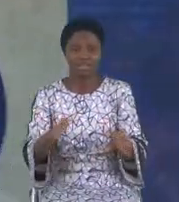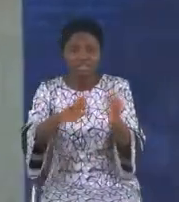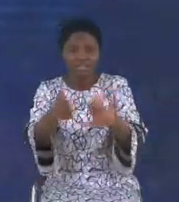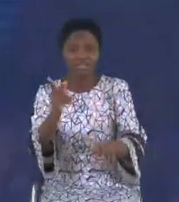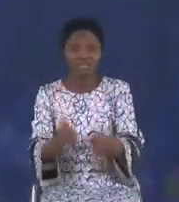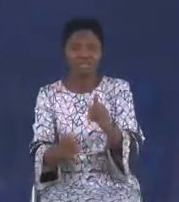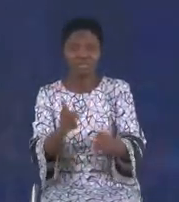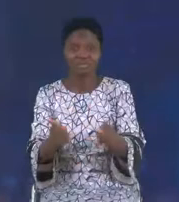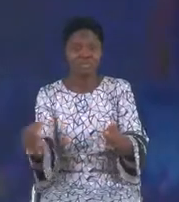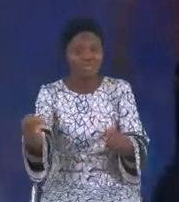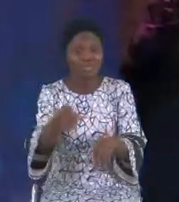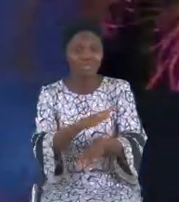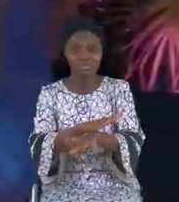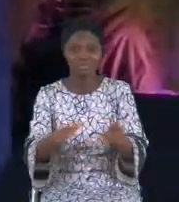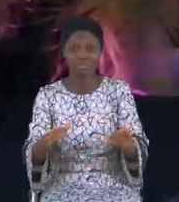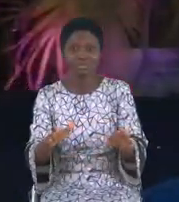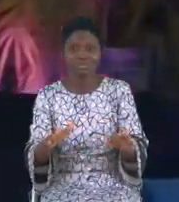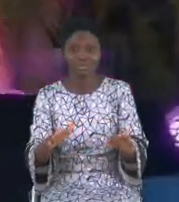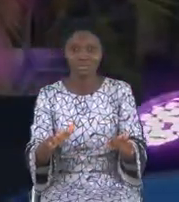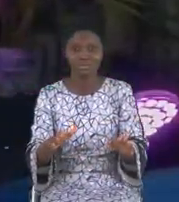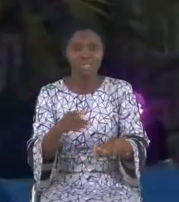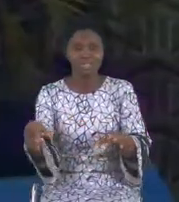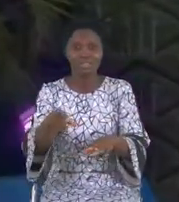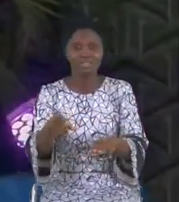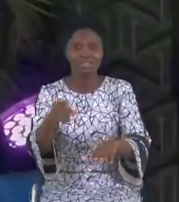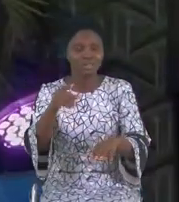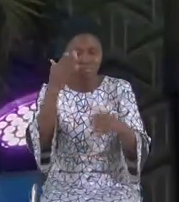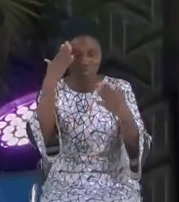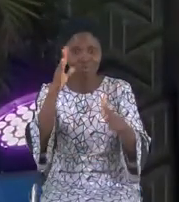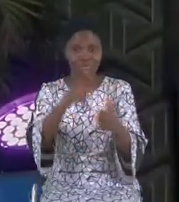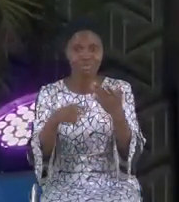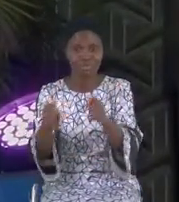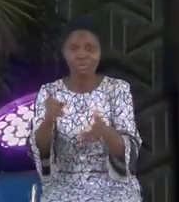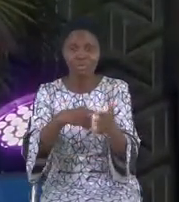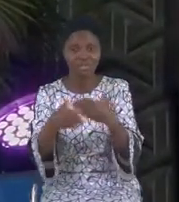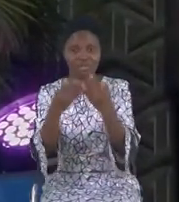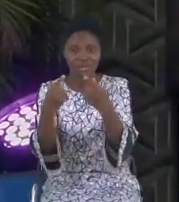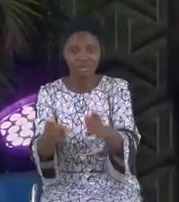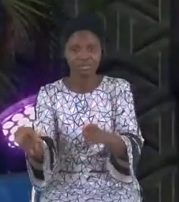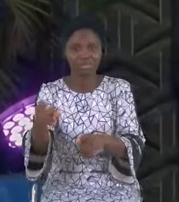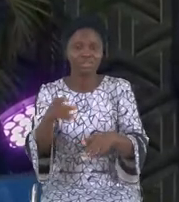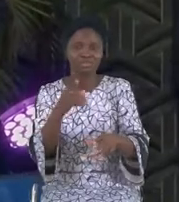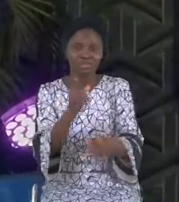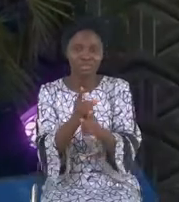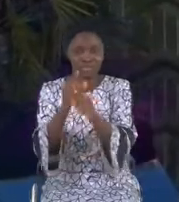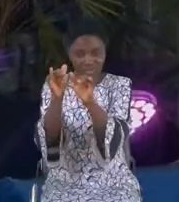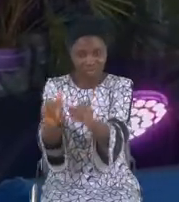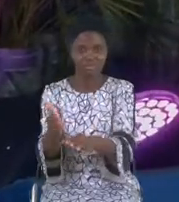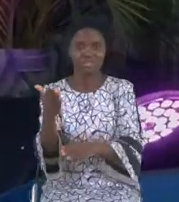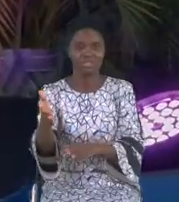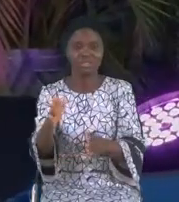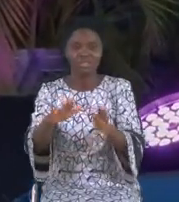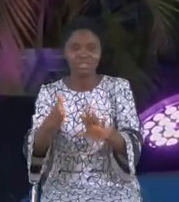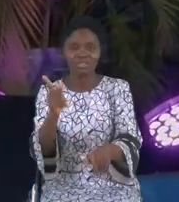they don't they're not stirred up whatever is happening they just remain there that people don't move we're not